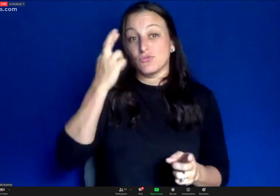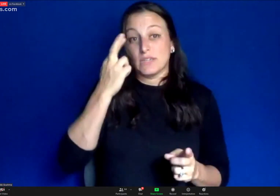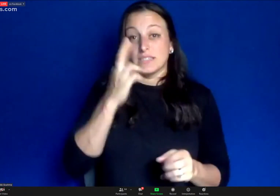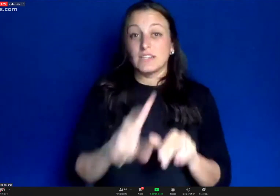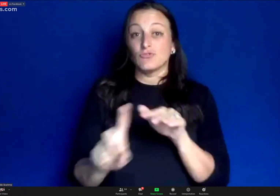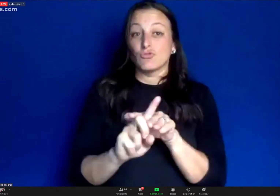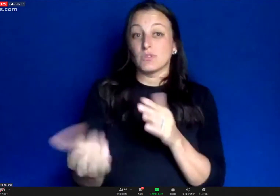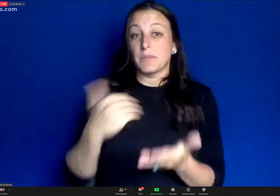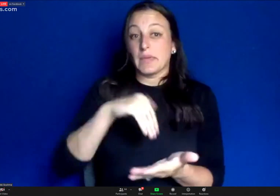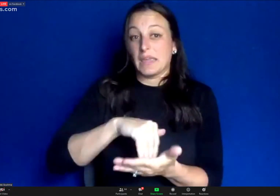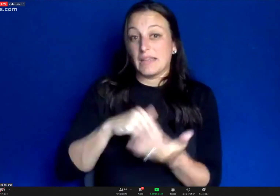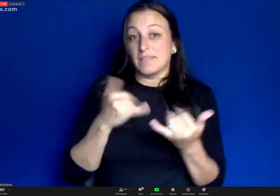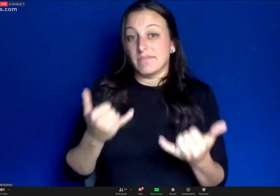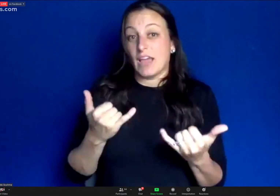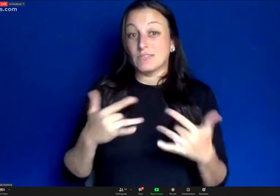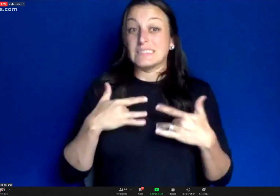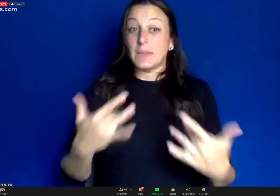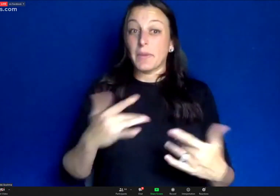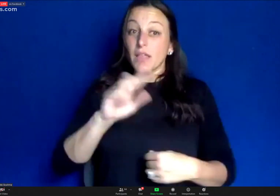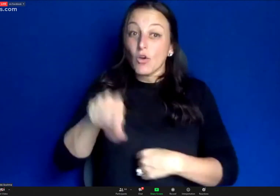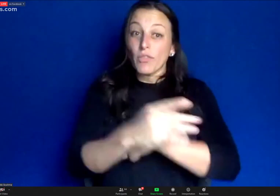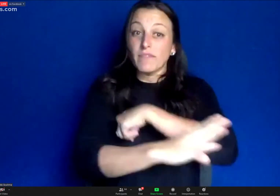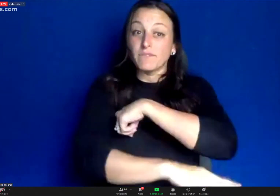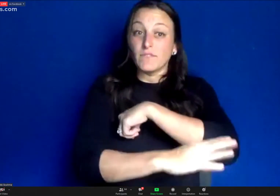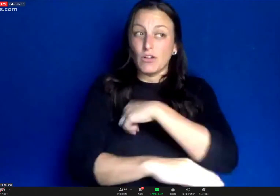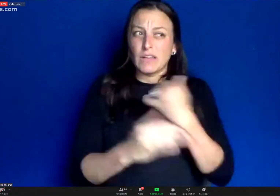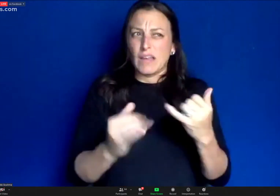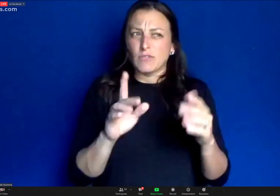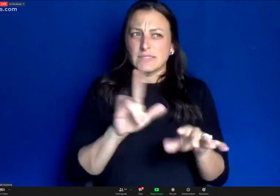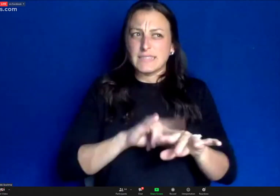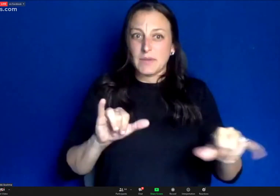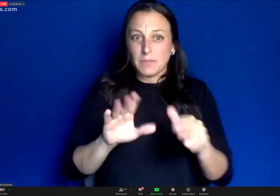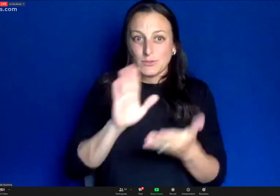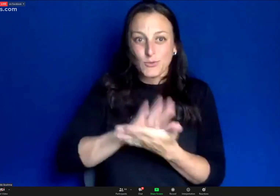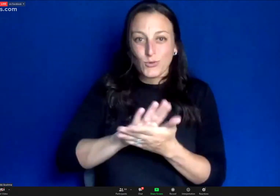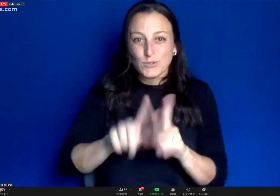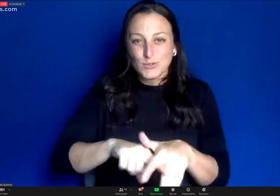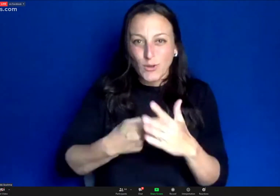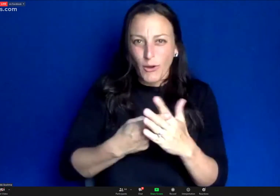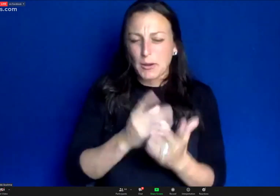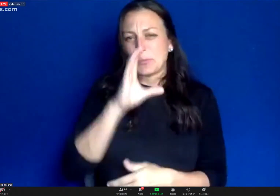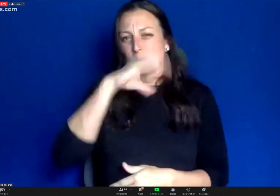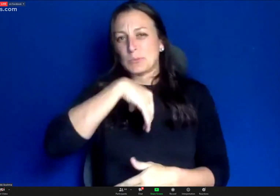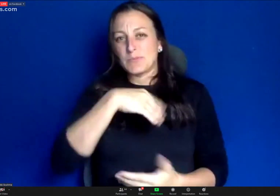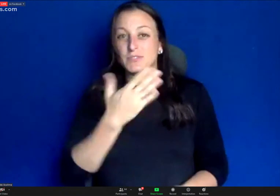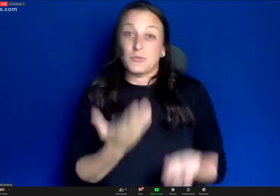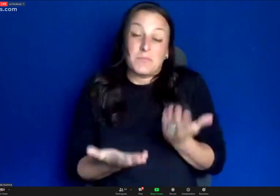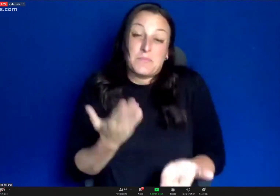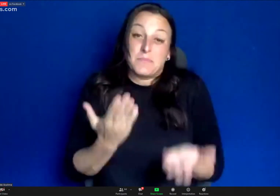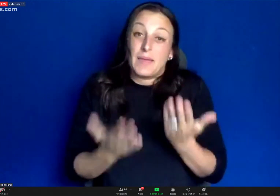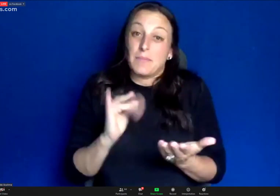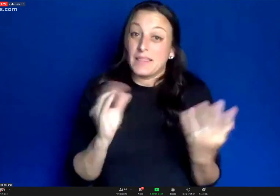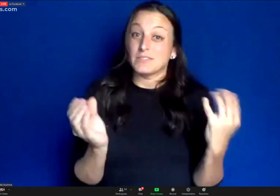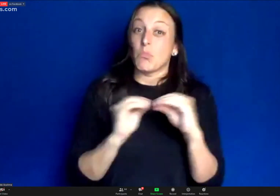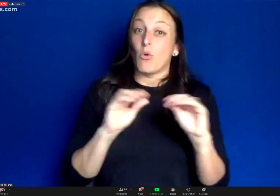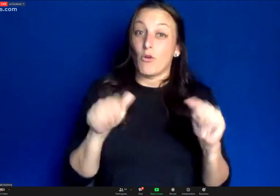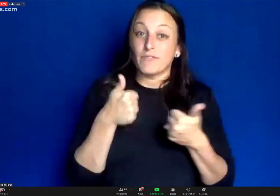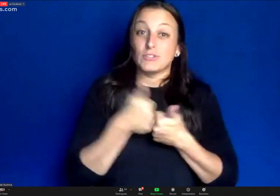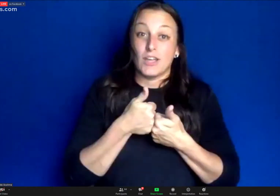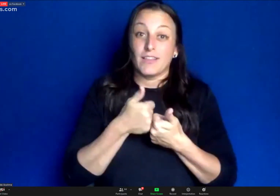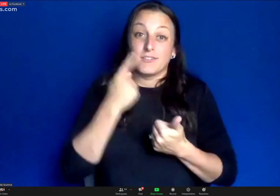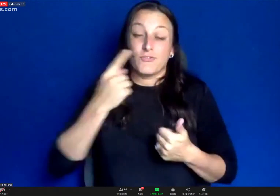season. A fall right at the same time that schools are beginning, which may make it even more challenging for